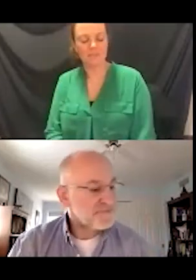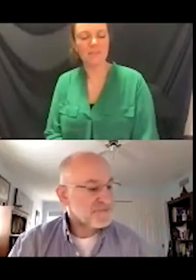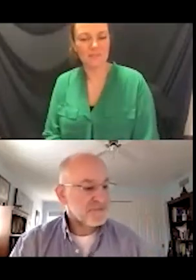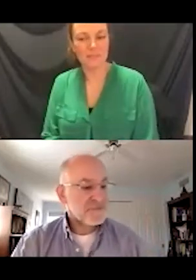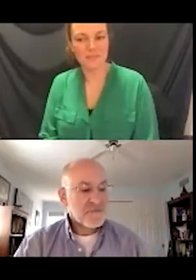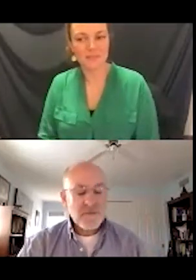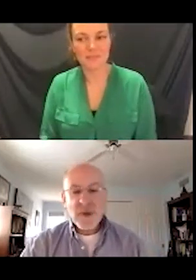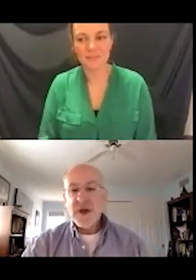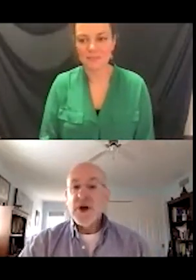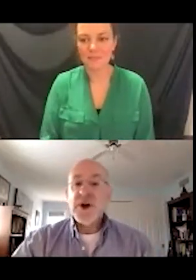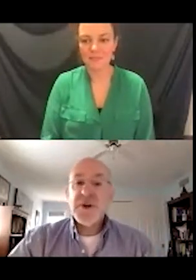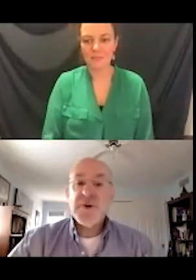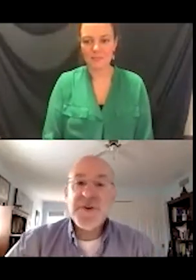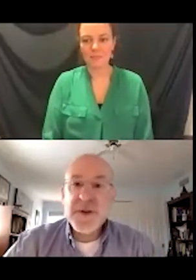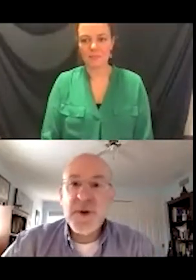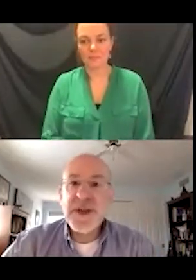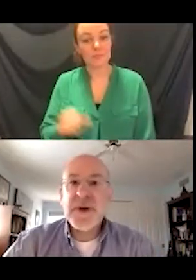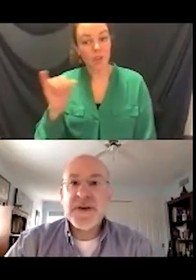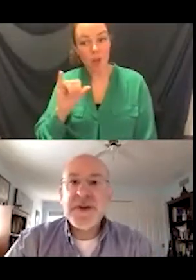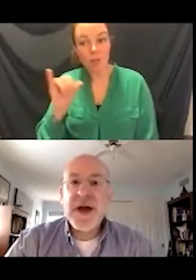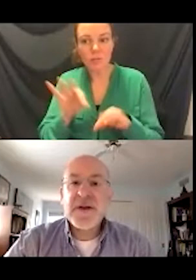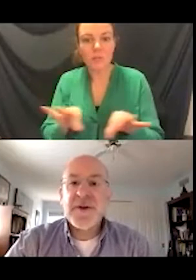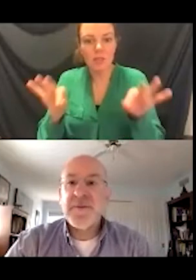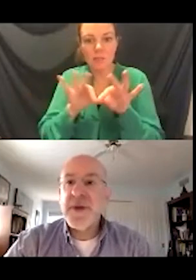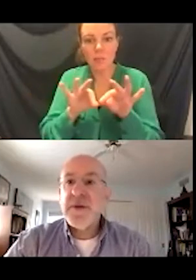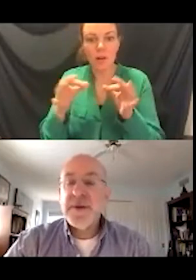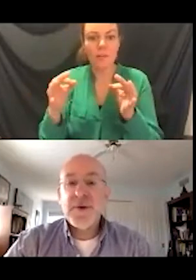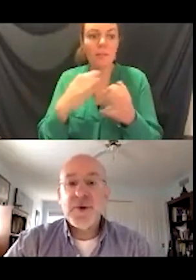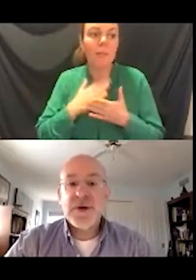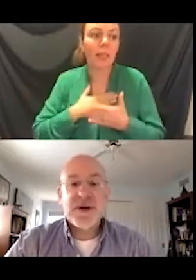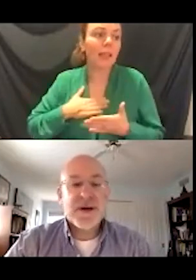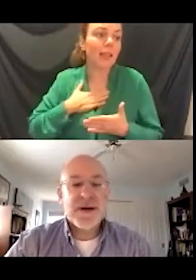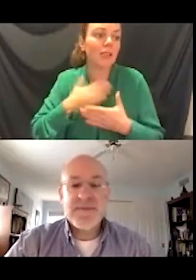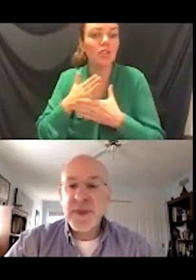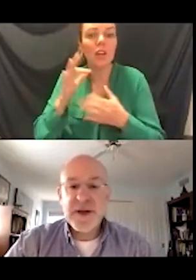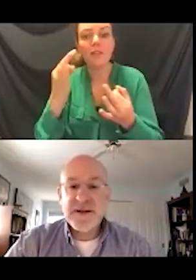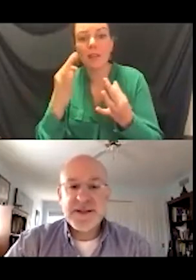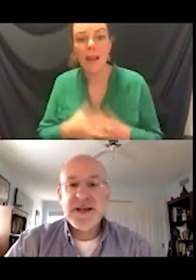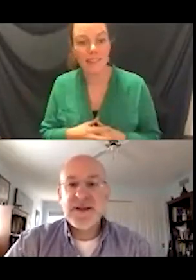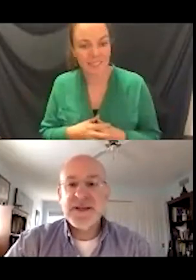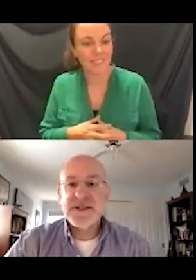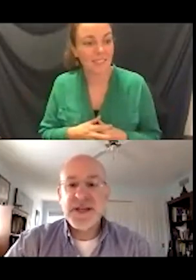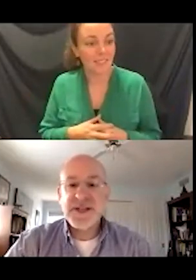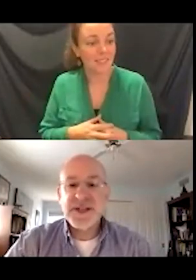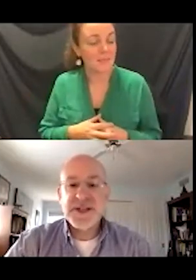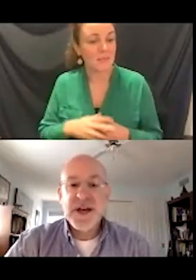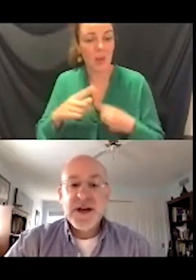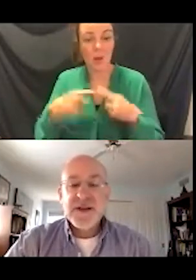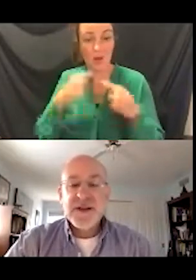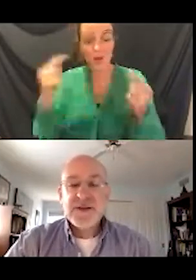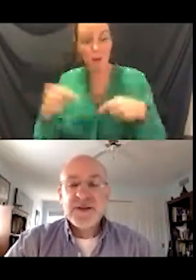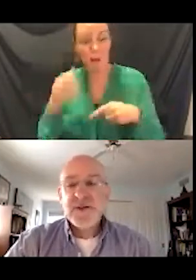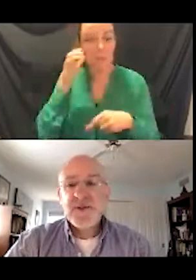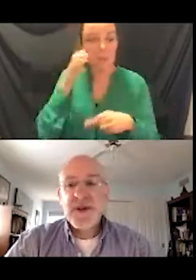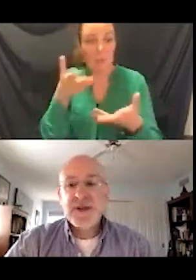are. Also, it's very important that we get feedback from people who are attending these sessions.